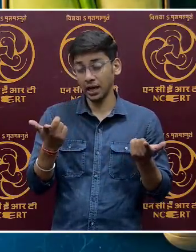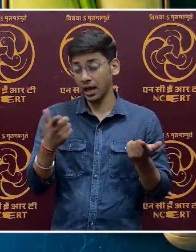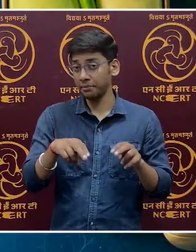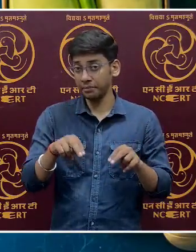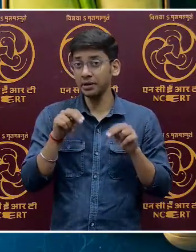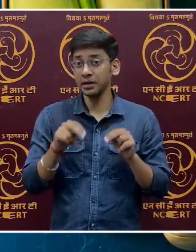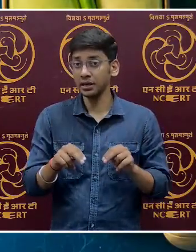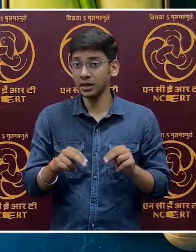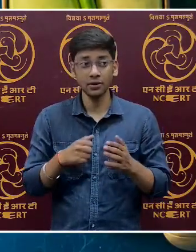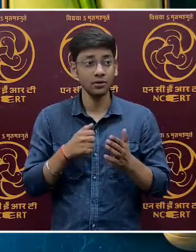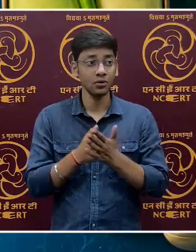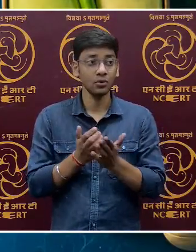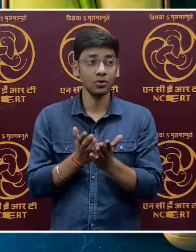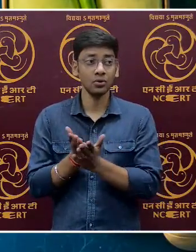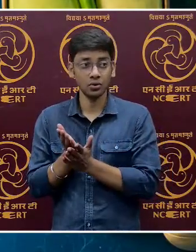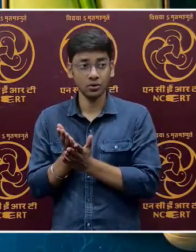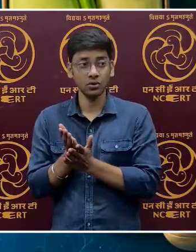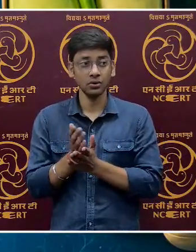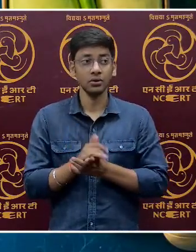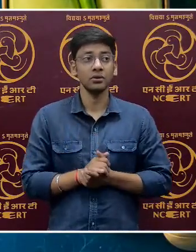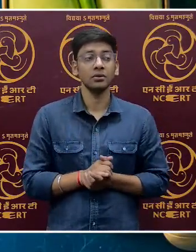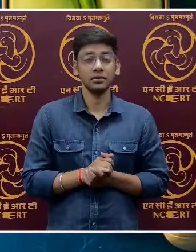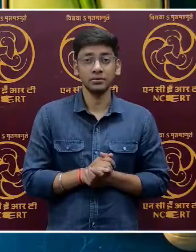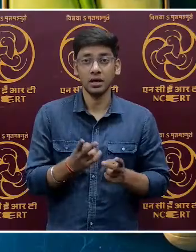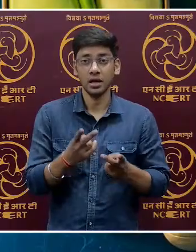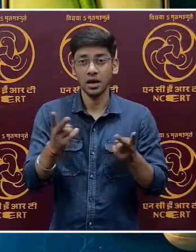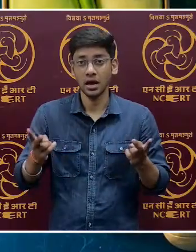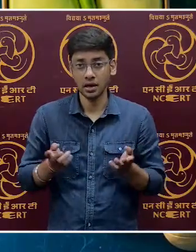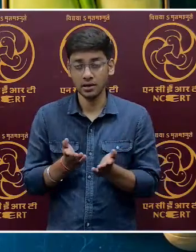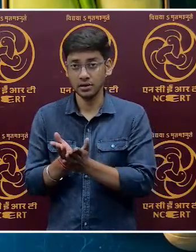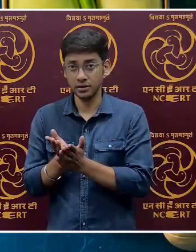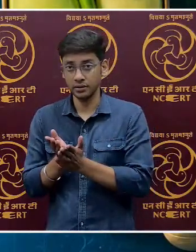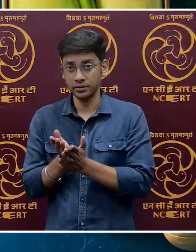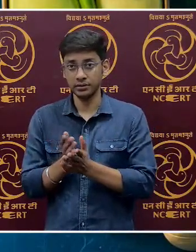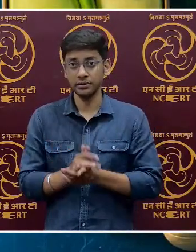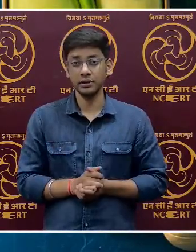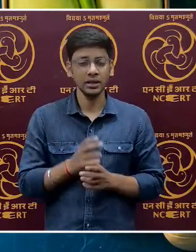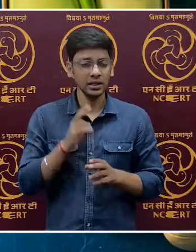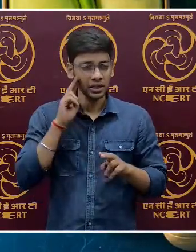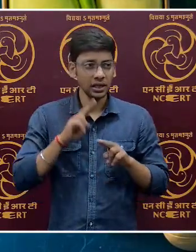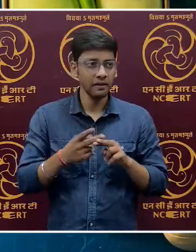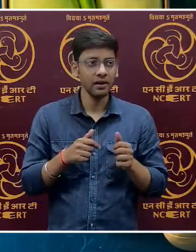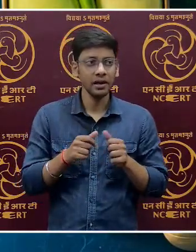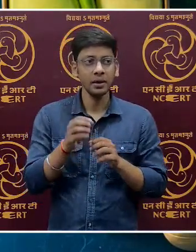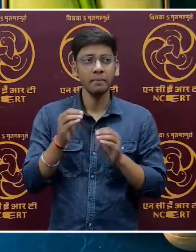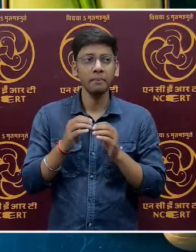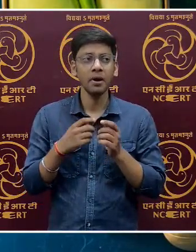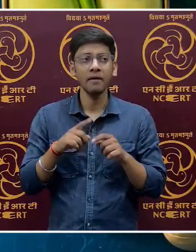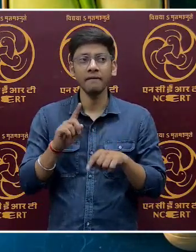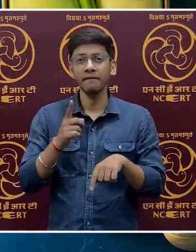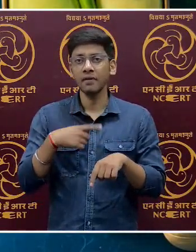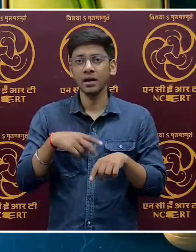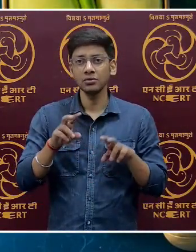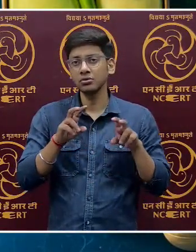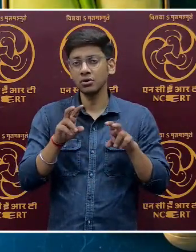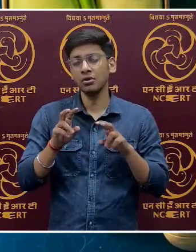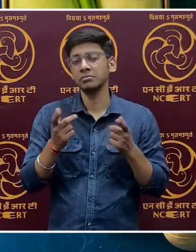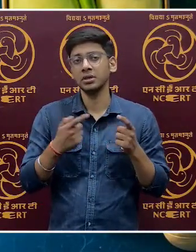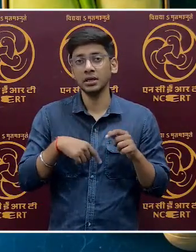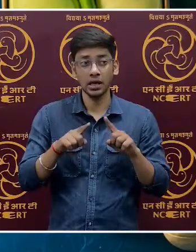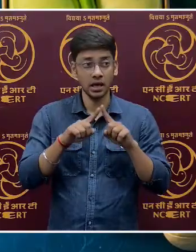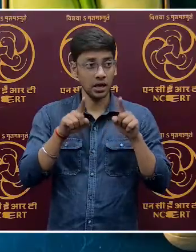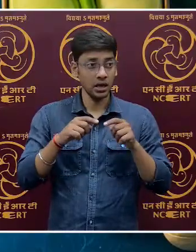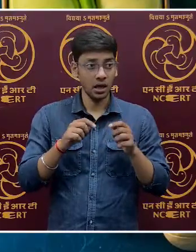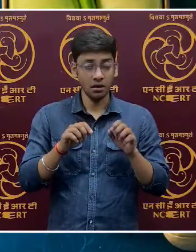to go with the security things also and other things also. If you can able to observe here, this is the